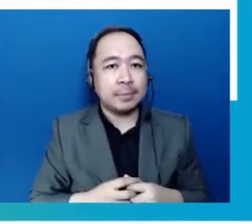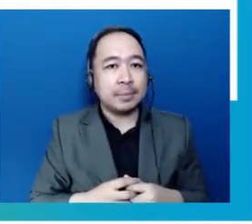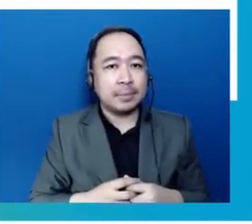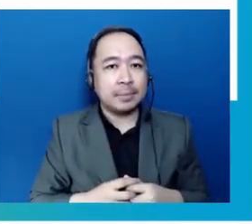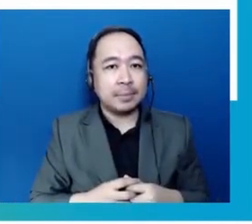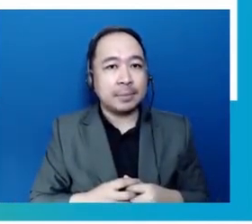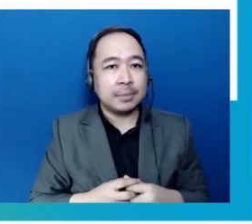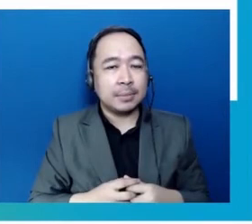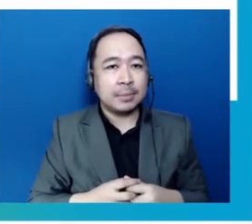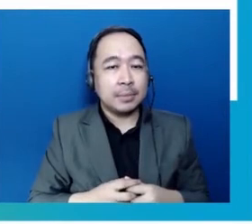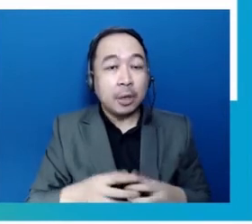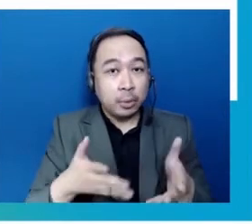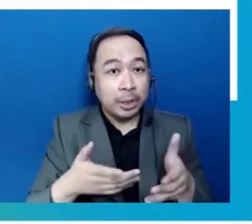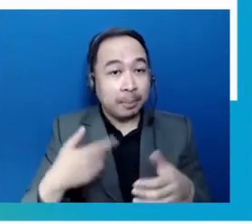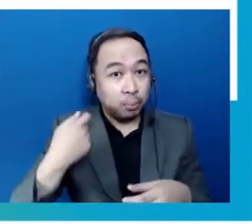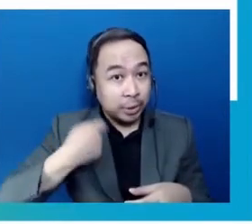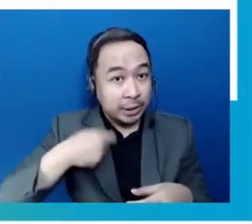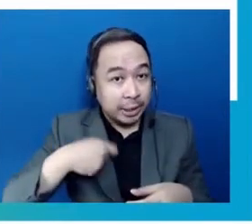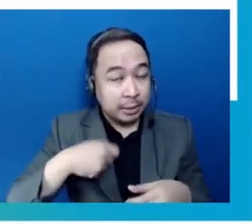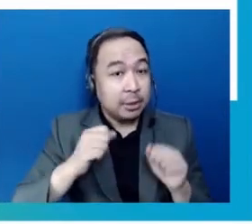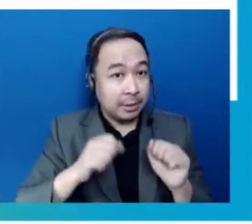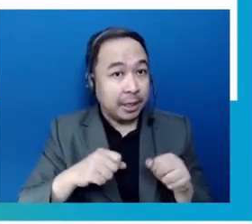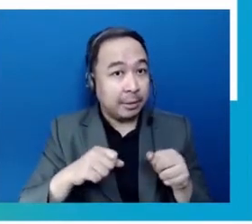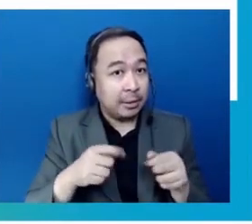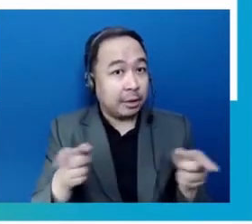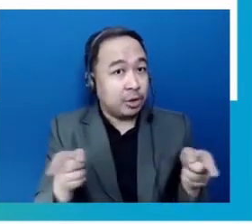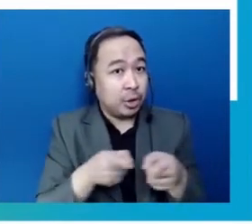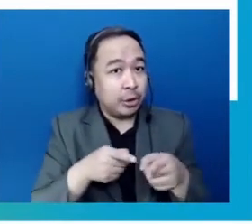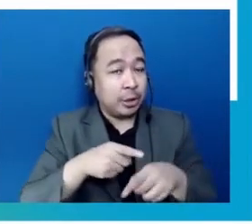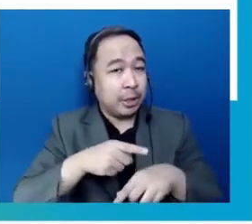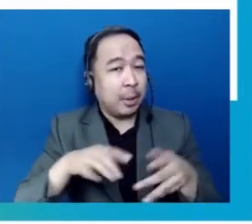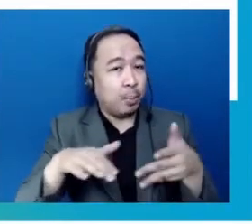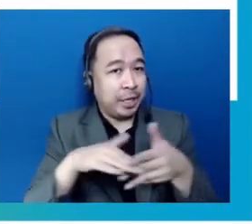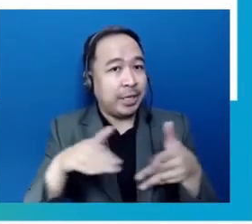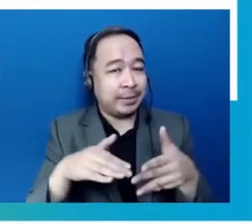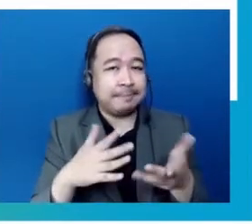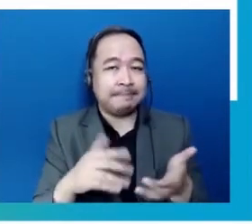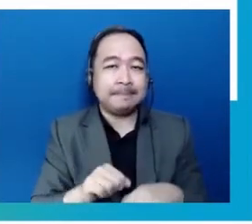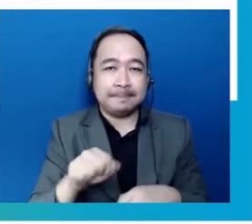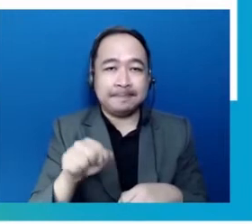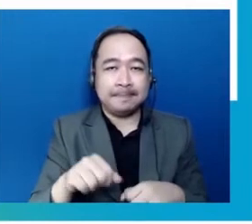Mr. President, would you like to take a short break or have a drink? Okay, I'll be right back. Sorry. Yes.